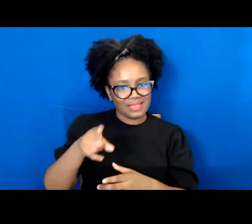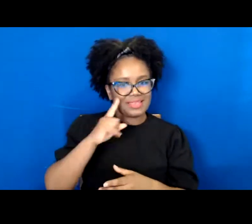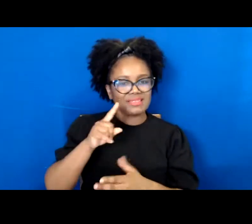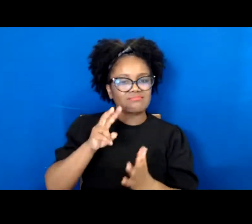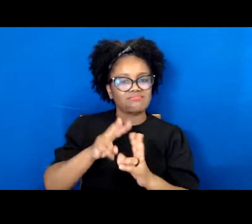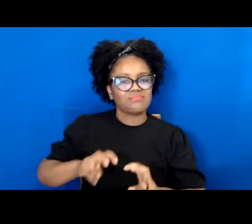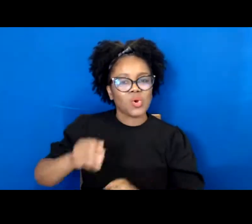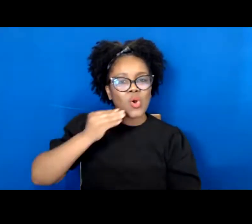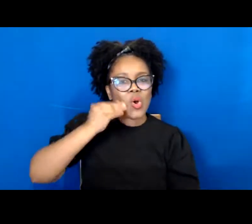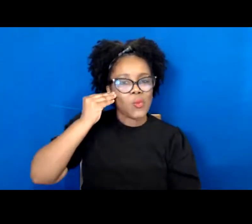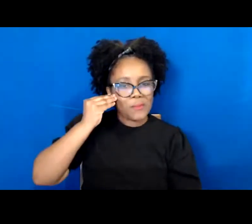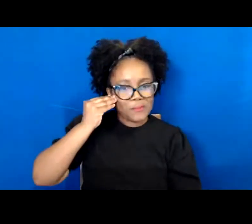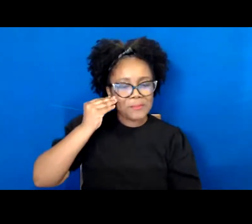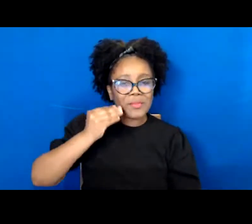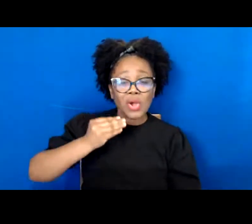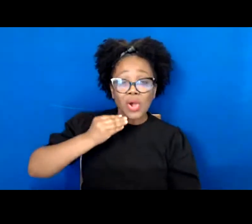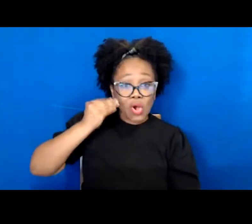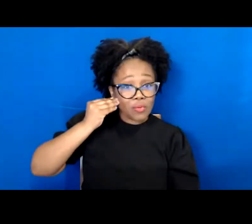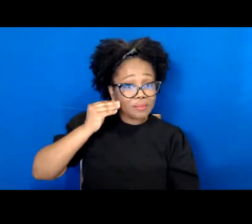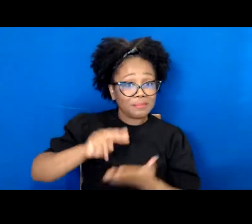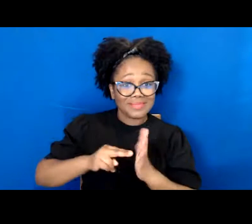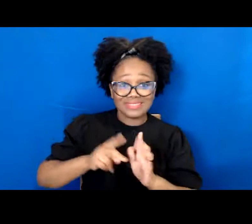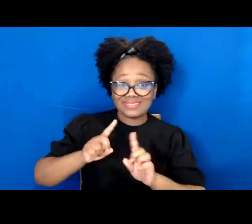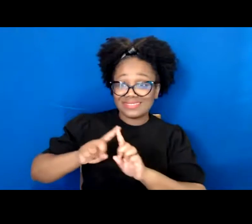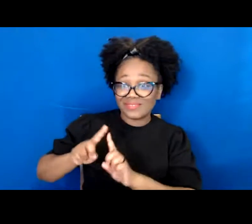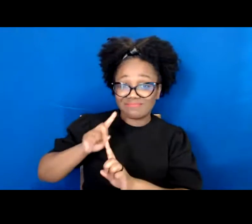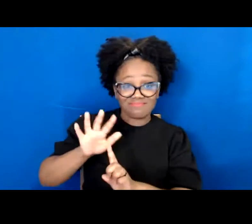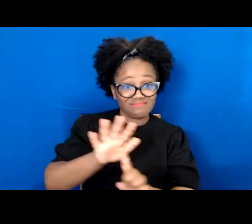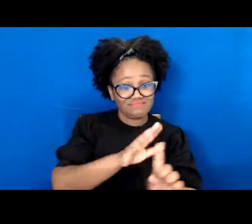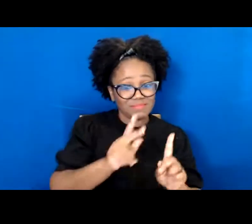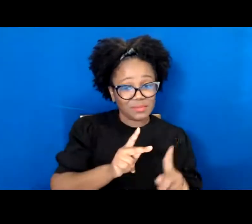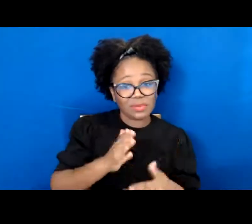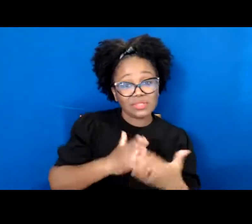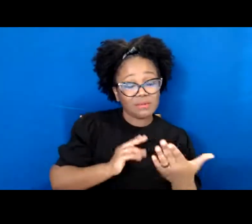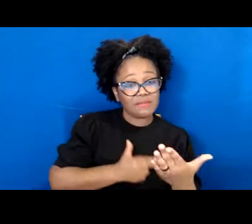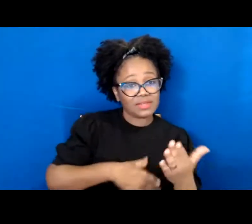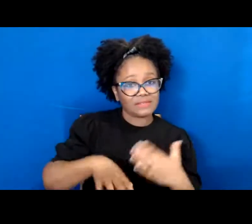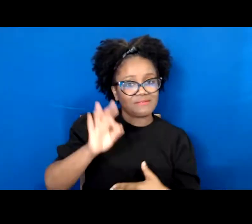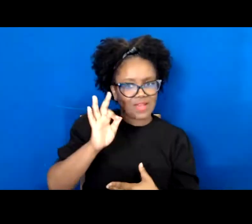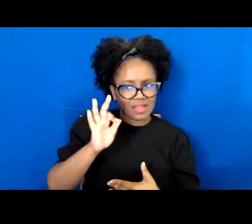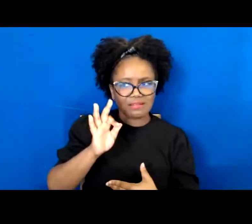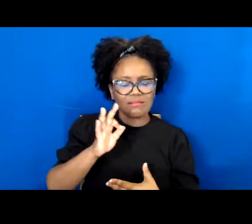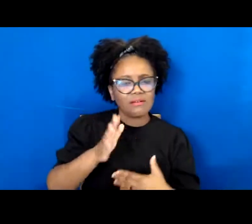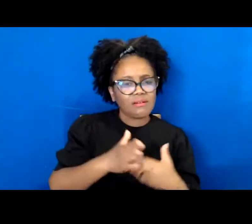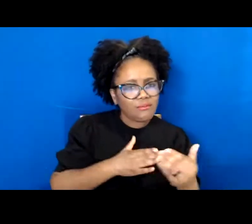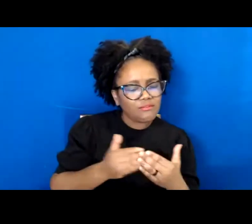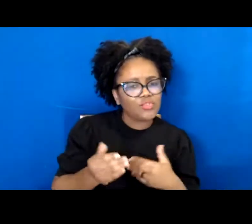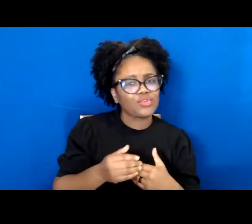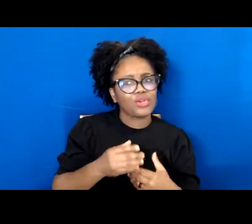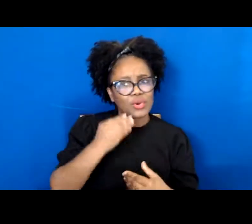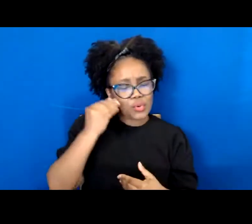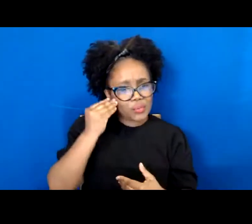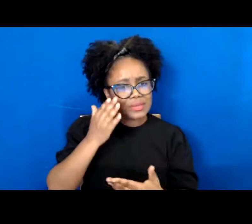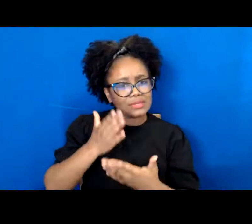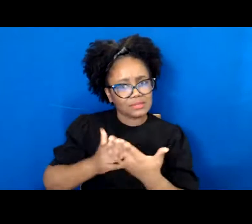own homes. Some of us find comfort in our homes, but some of us find pain and heartache. Tonight, we will have a chance to